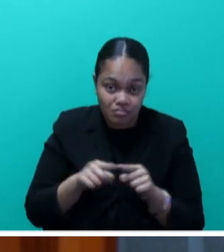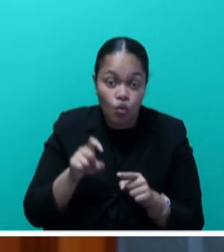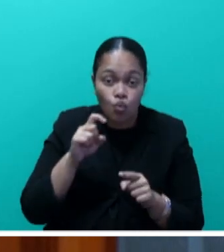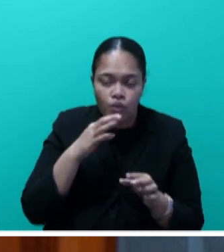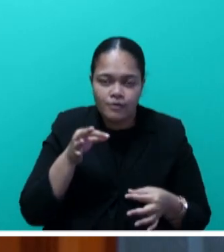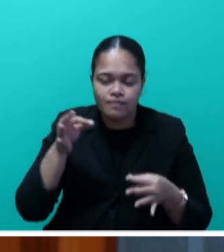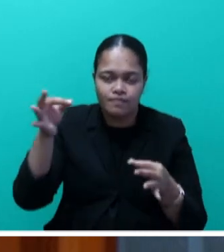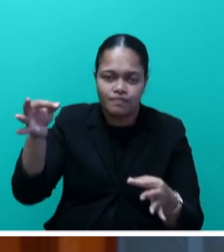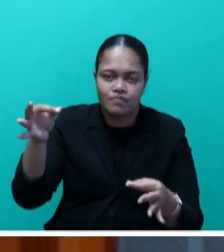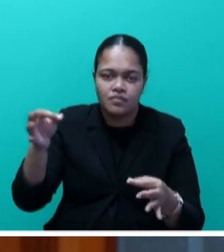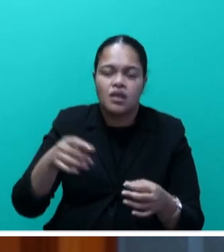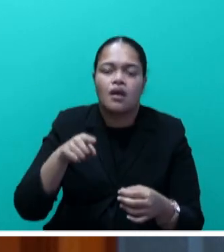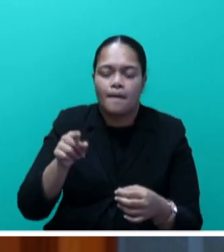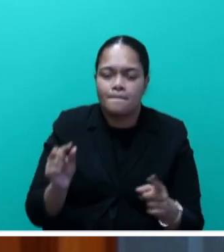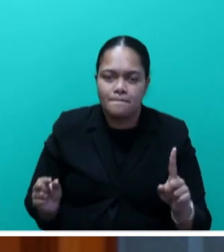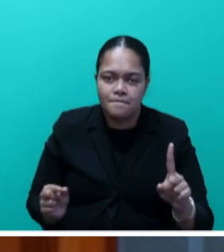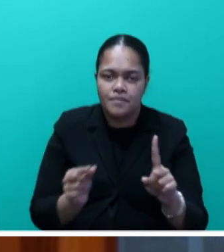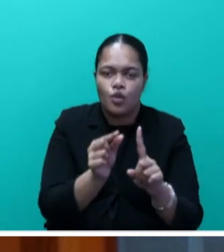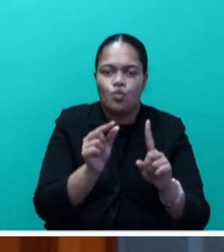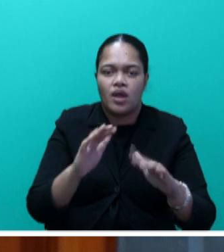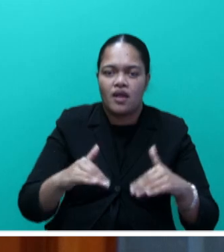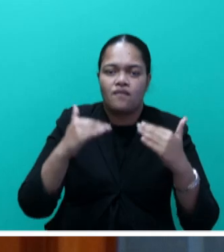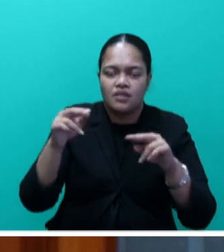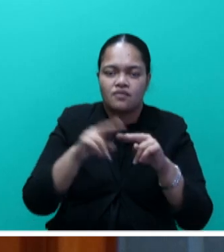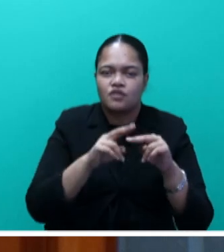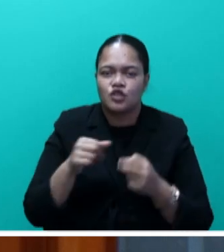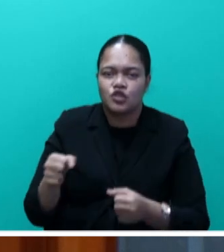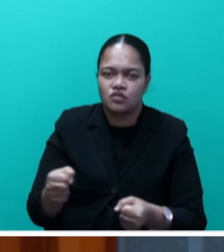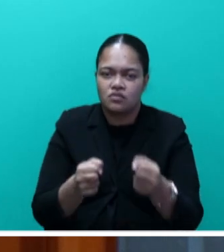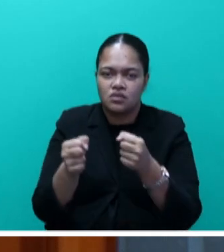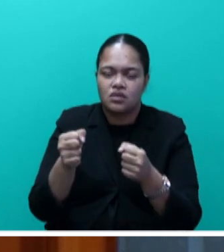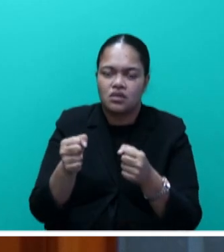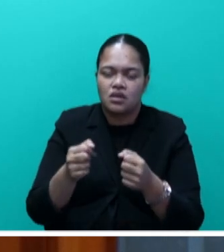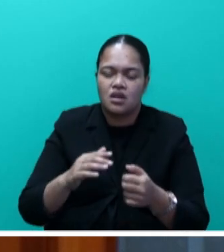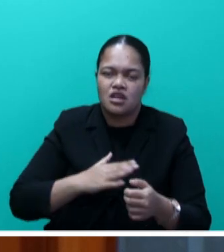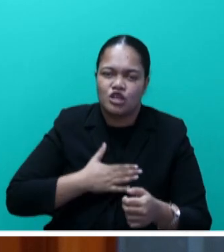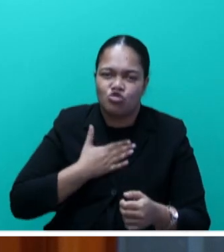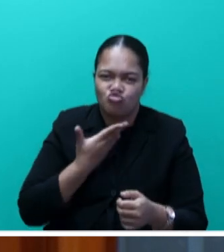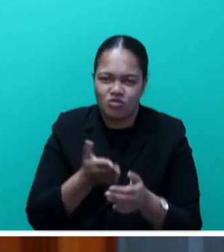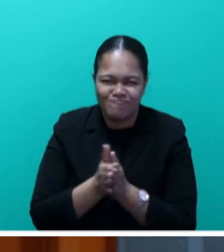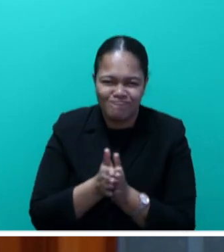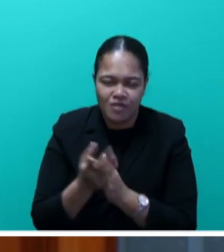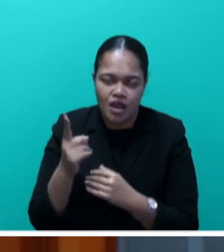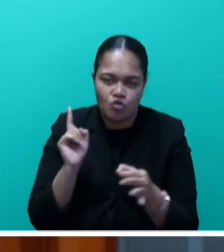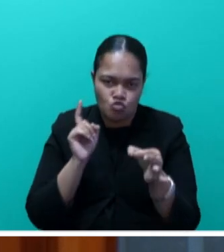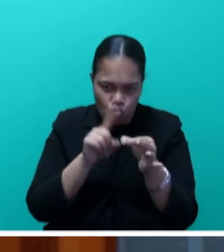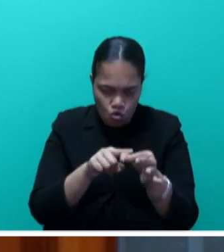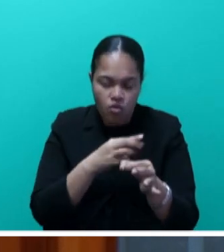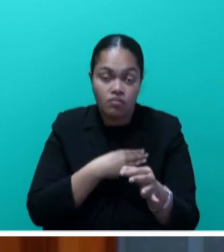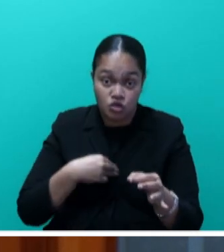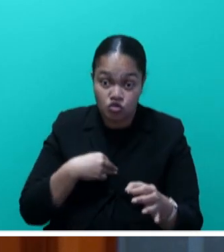framework and the pathway to advancing Fiji's strategic interests and goals. The Ministry